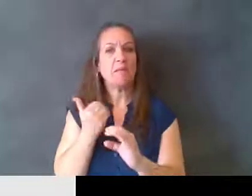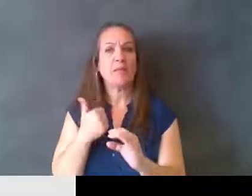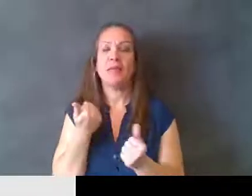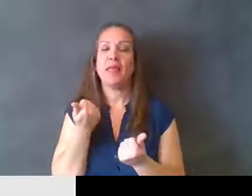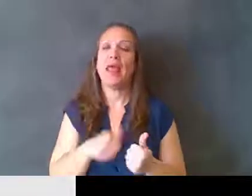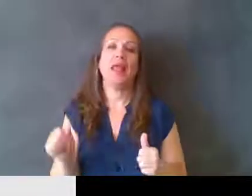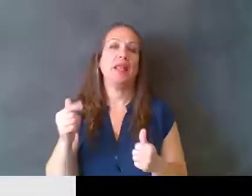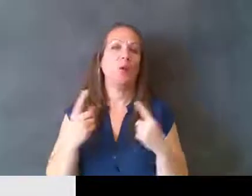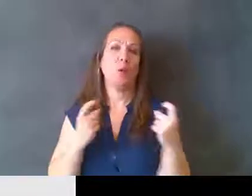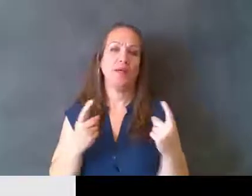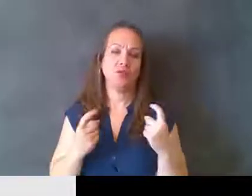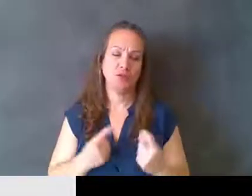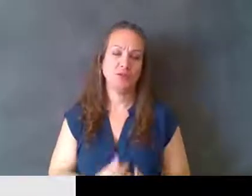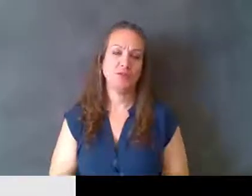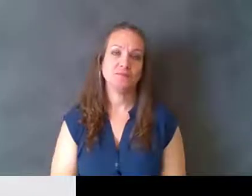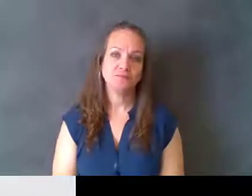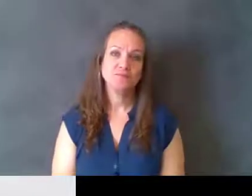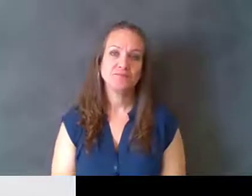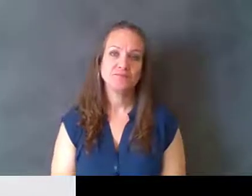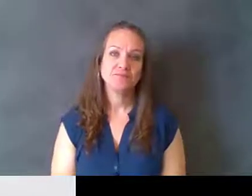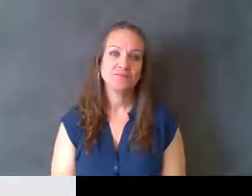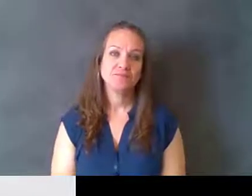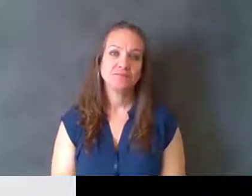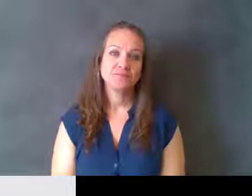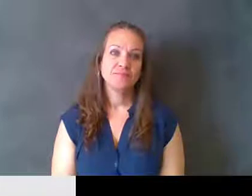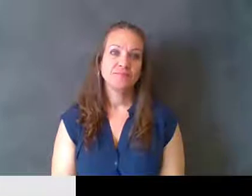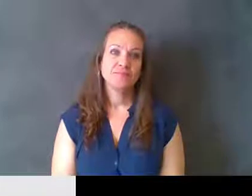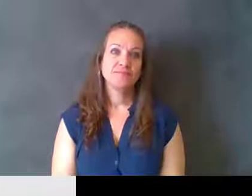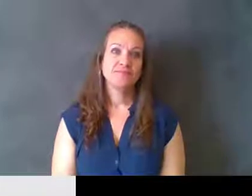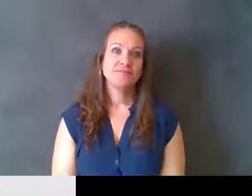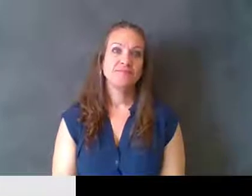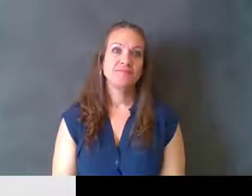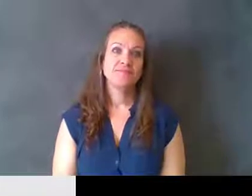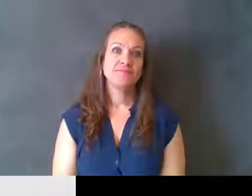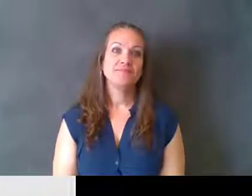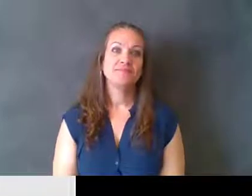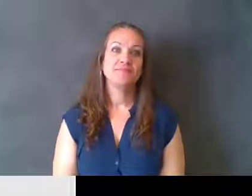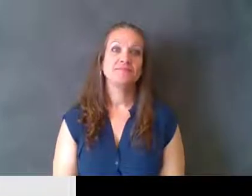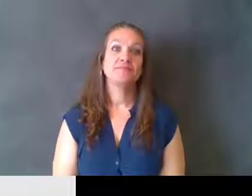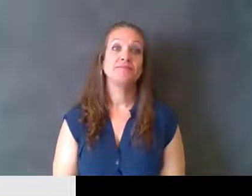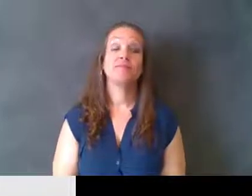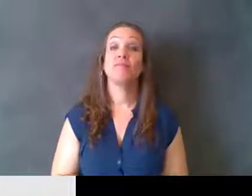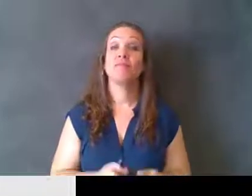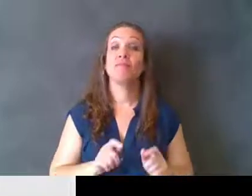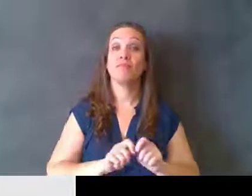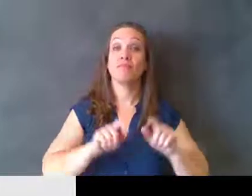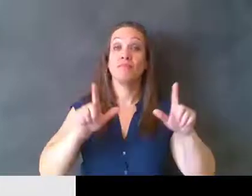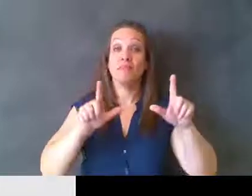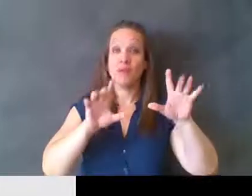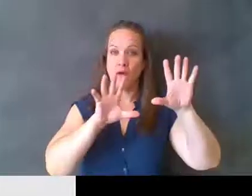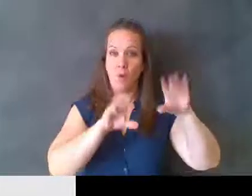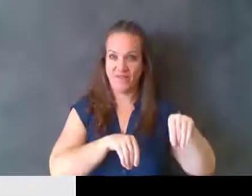these things on your version of Word. So I'm going to pause my share and move over